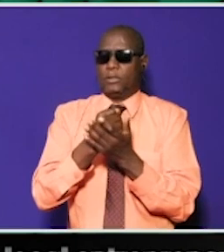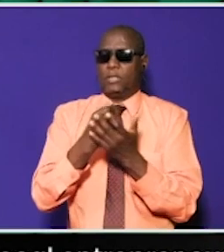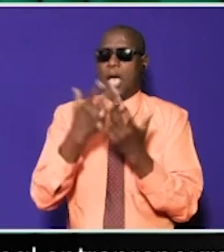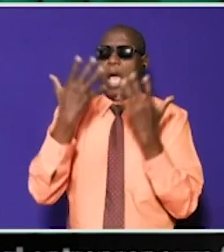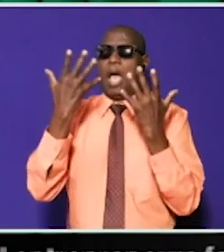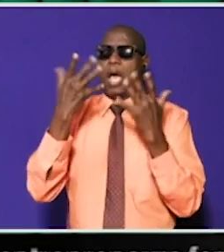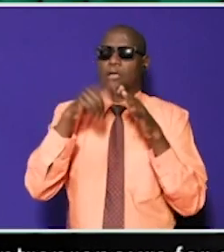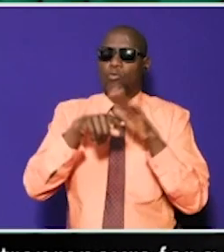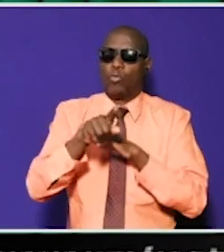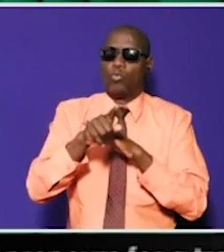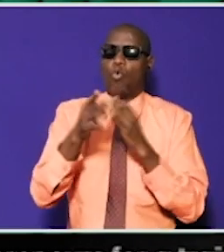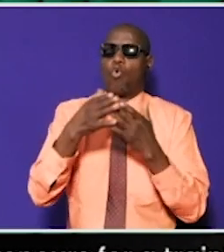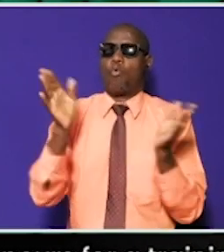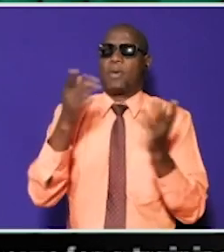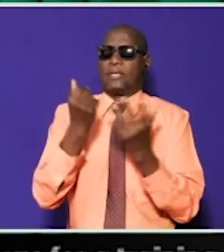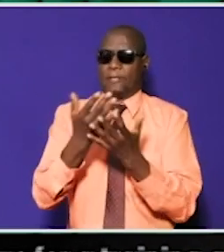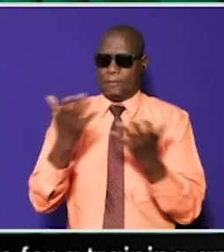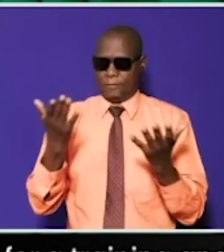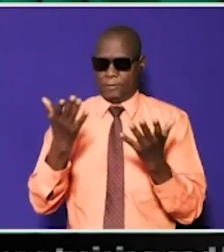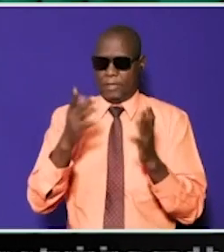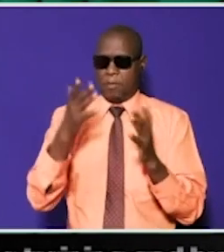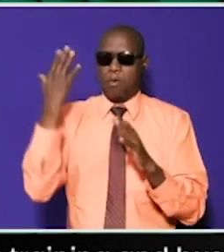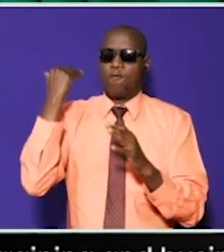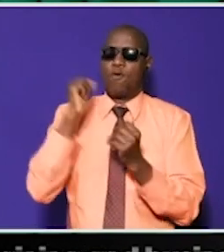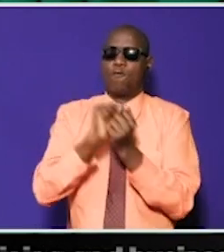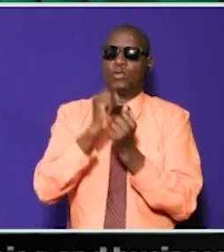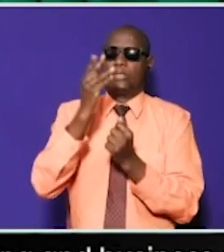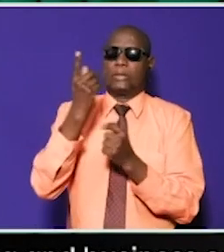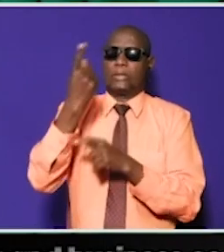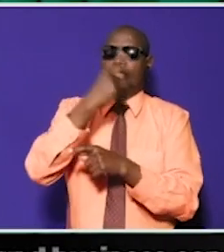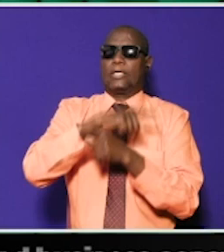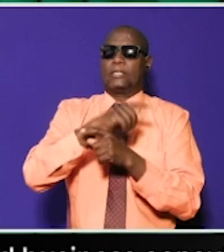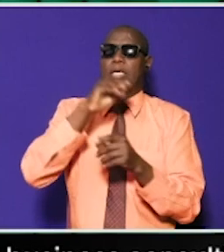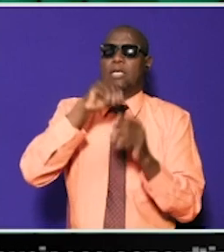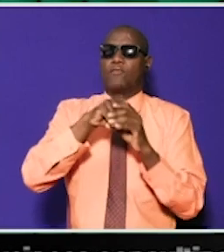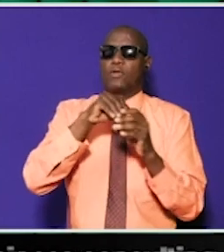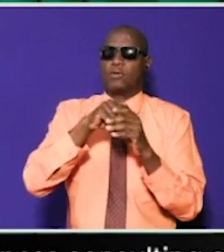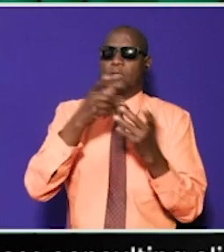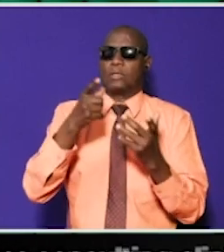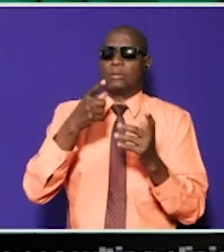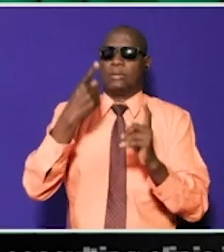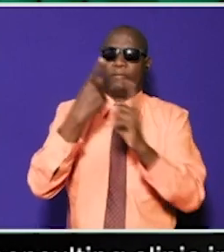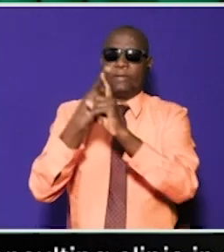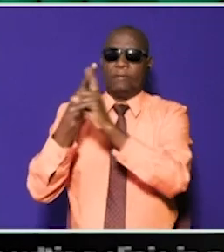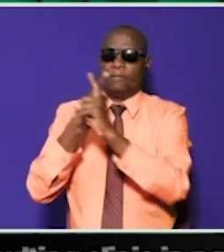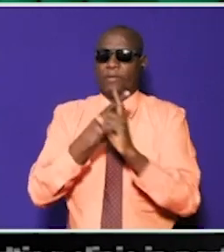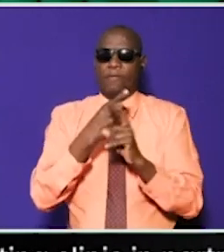accounts, which previously took 14 days and involved laborious